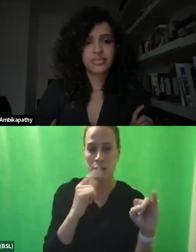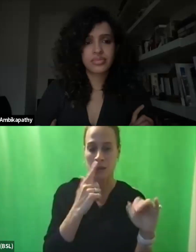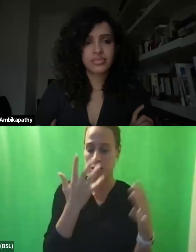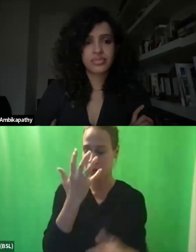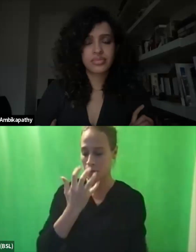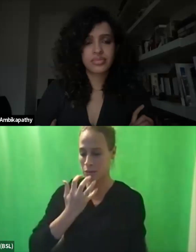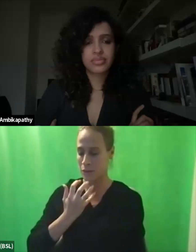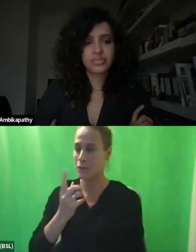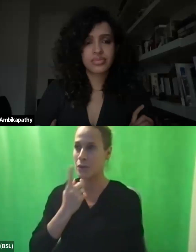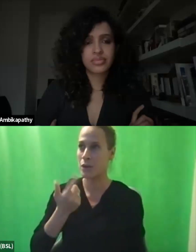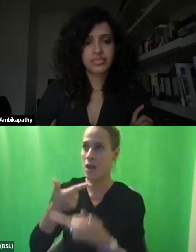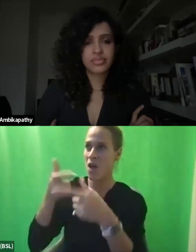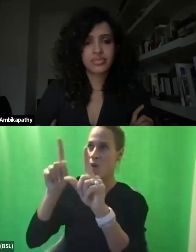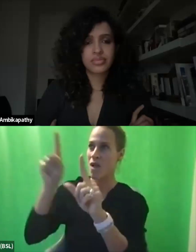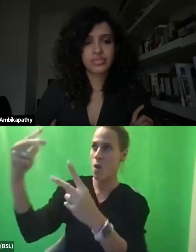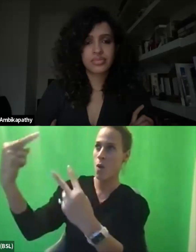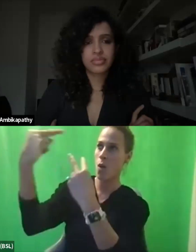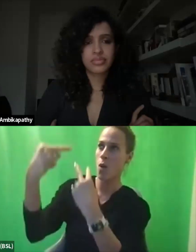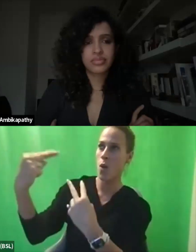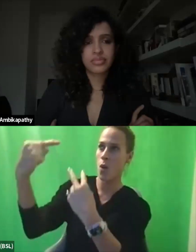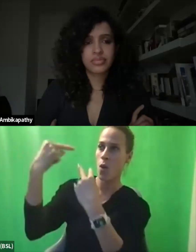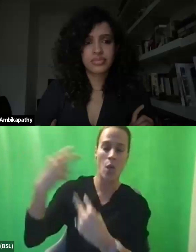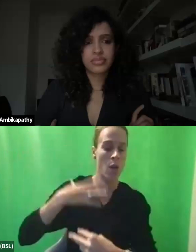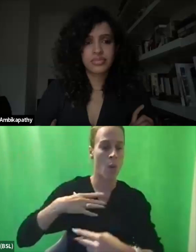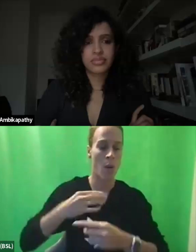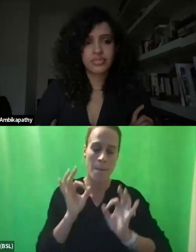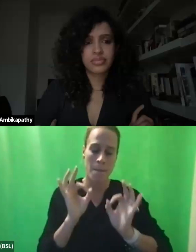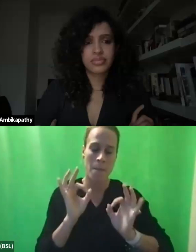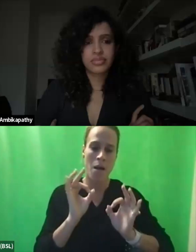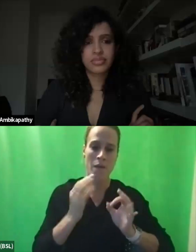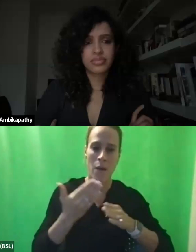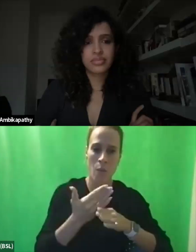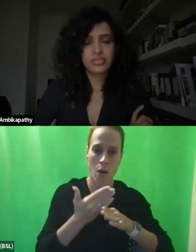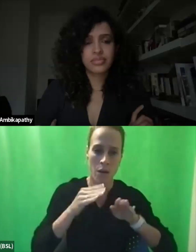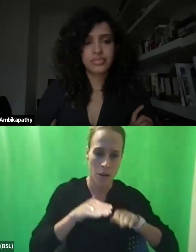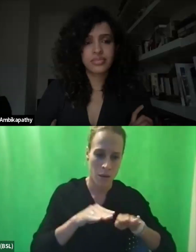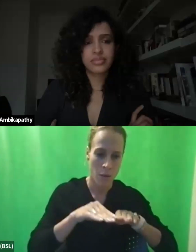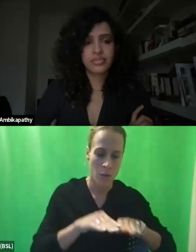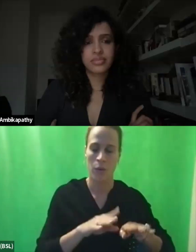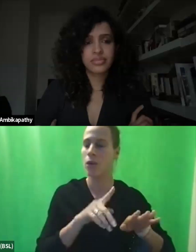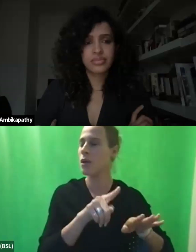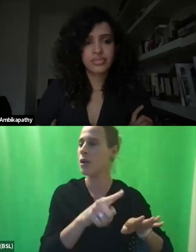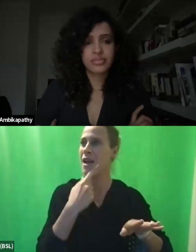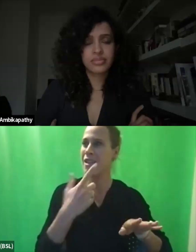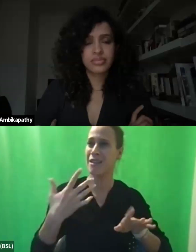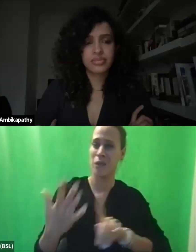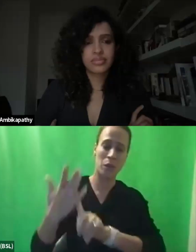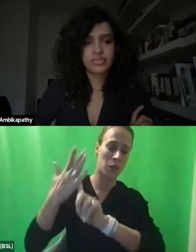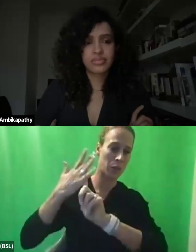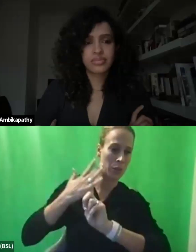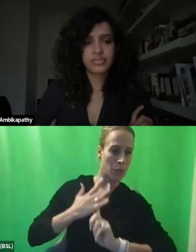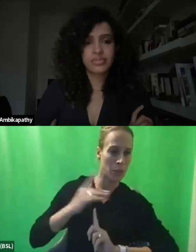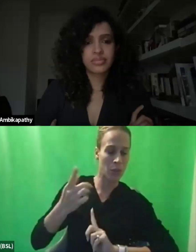Their overlords, those scoundrels, want meticulous work. Under the ferocious lashes of exploitation,